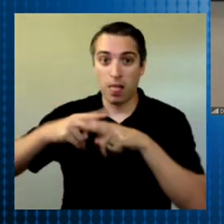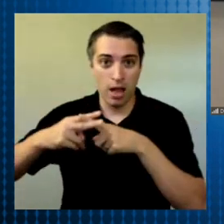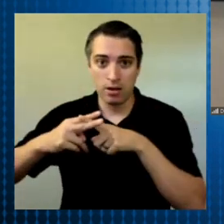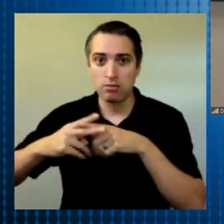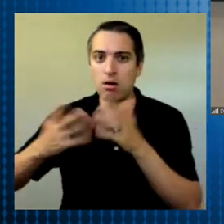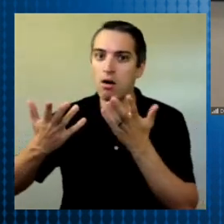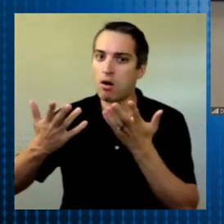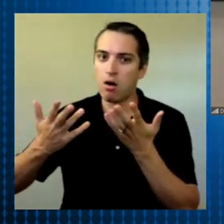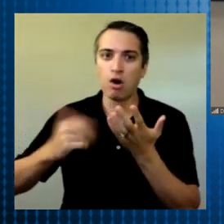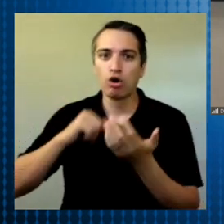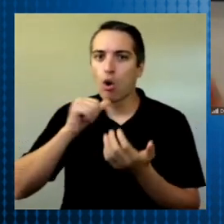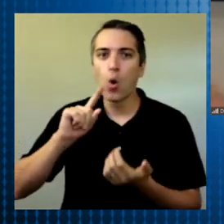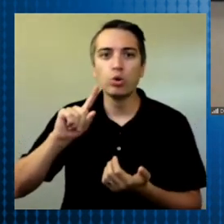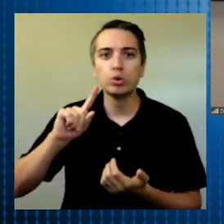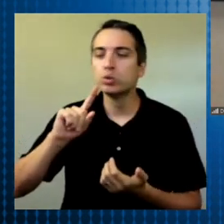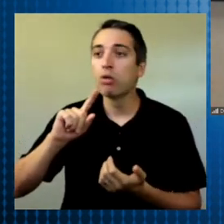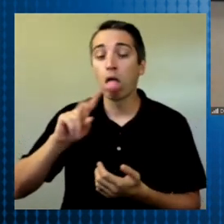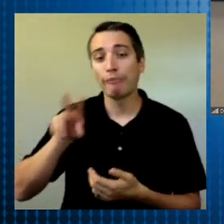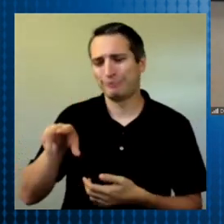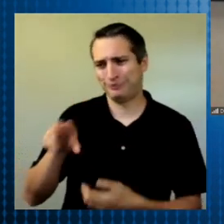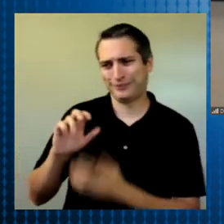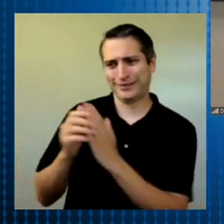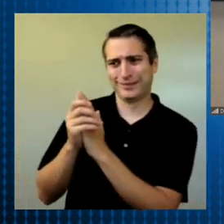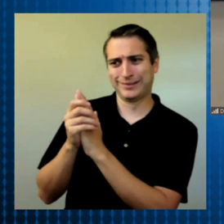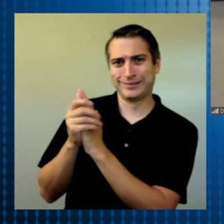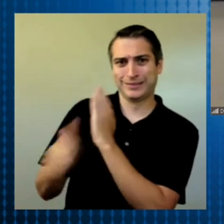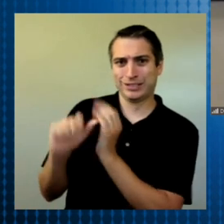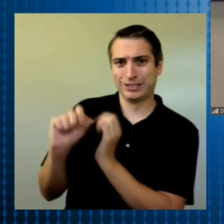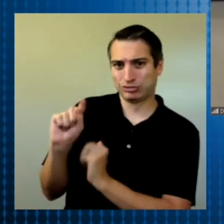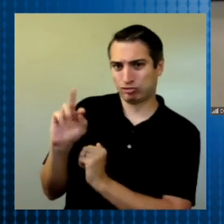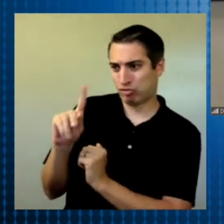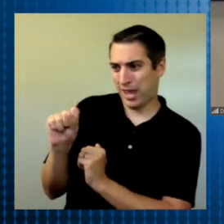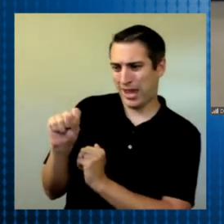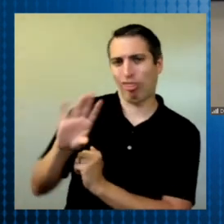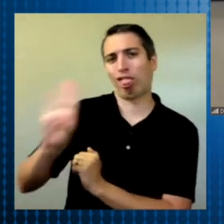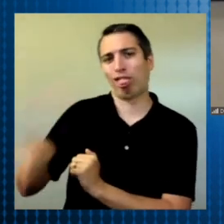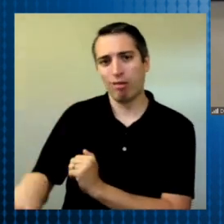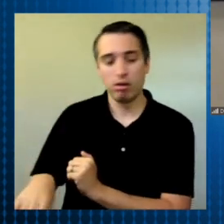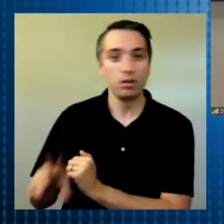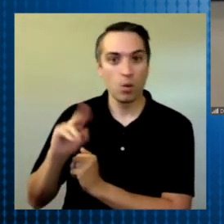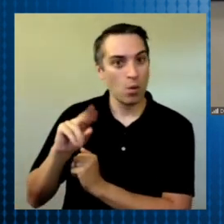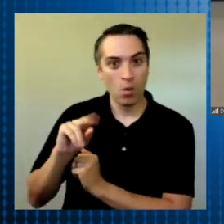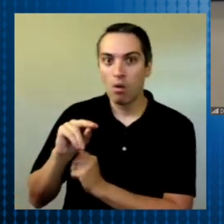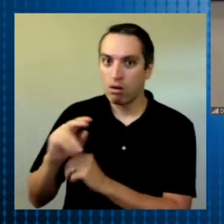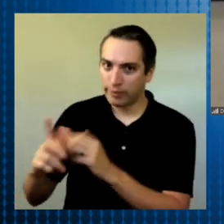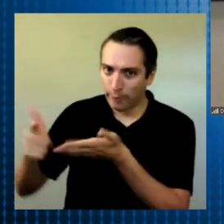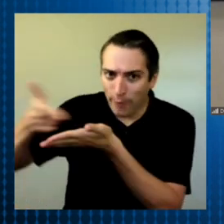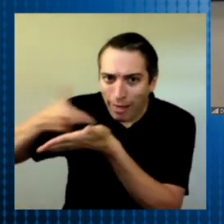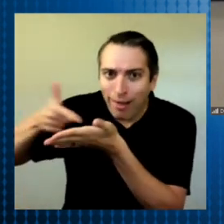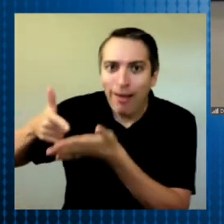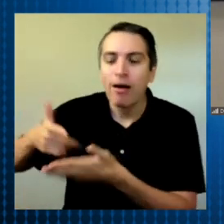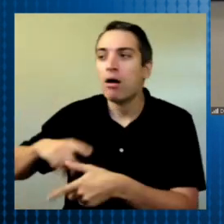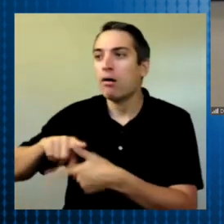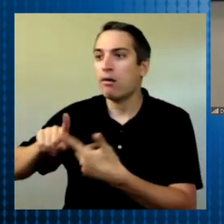trades. Don't just not take a look at being a great welder or a great plumber. So there,